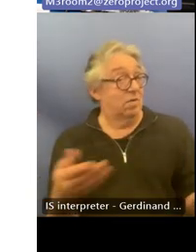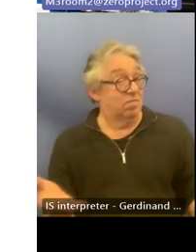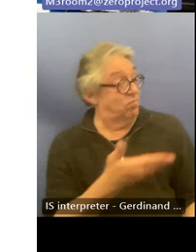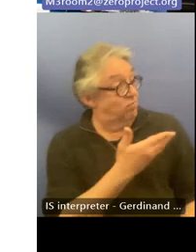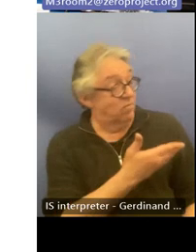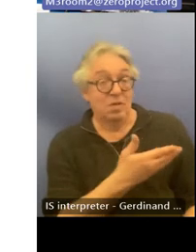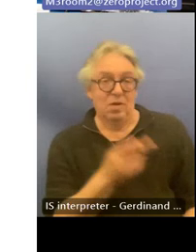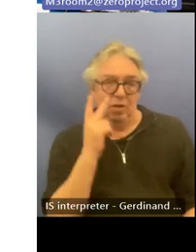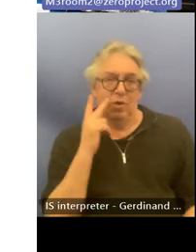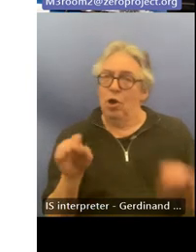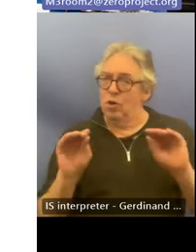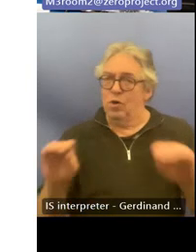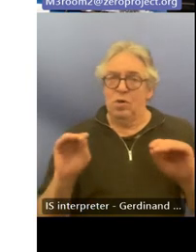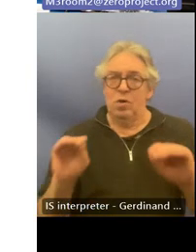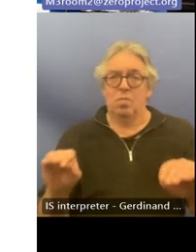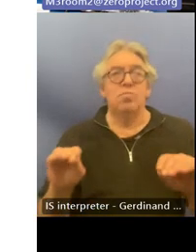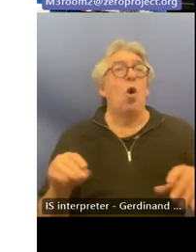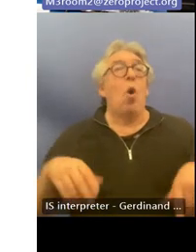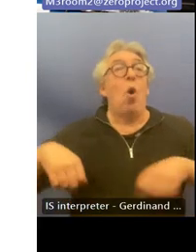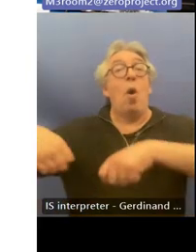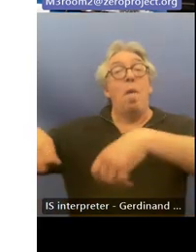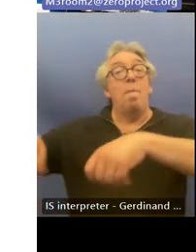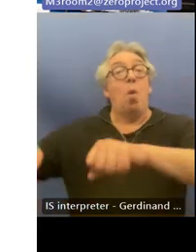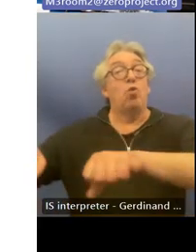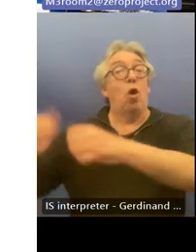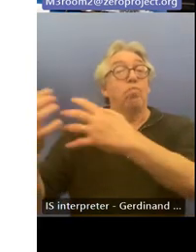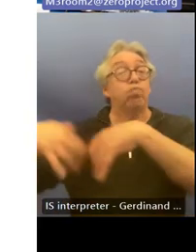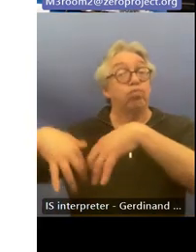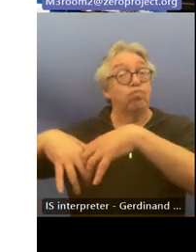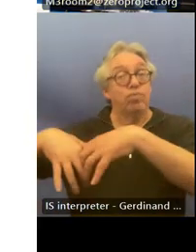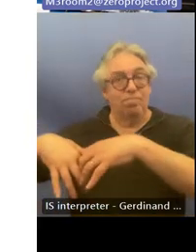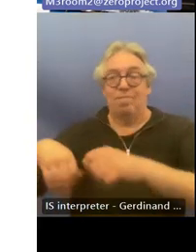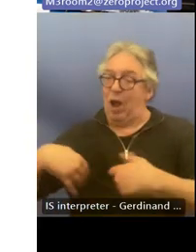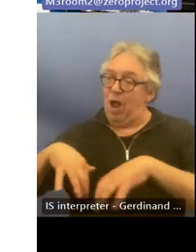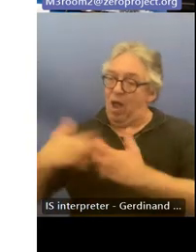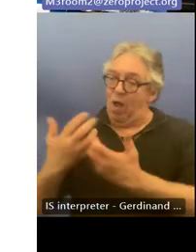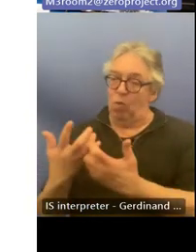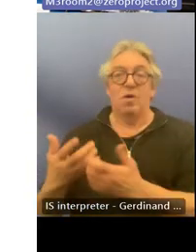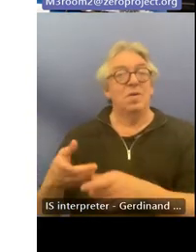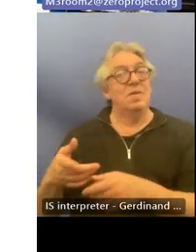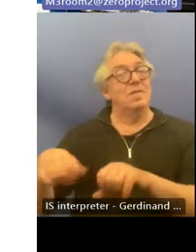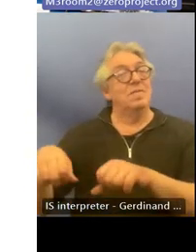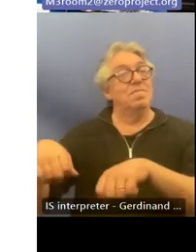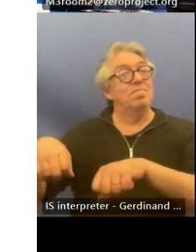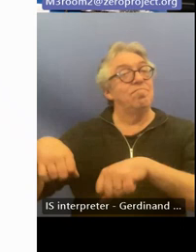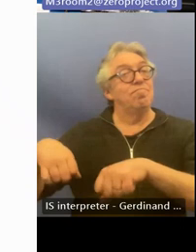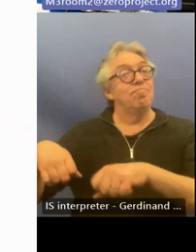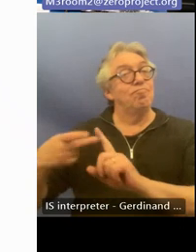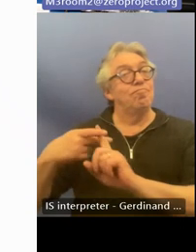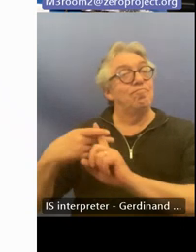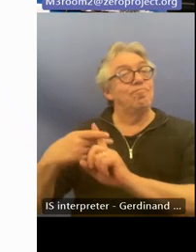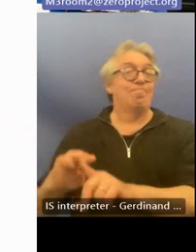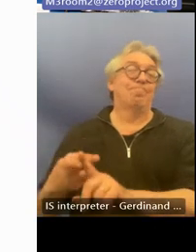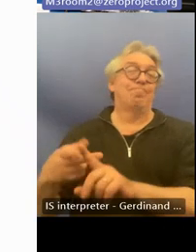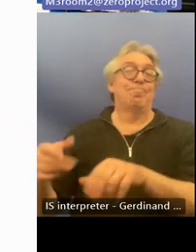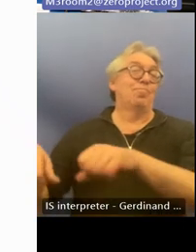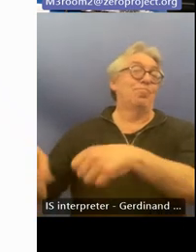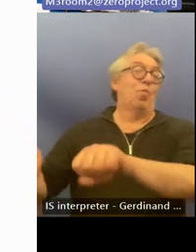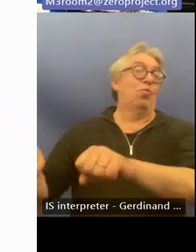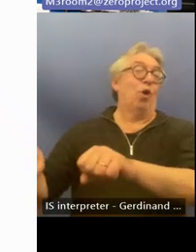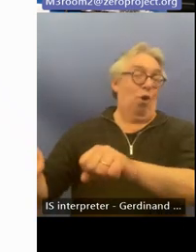sewing lesson and motor repair. That's the pictures only. Thank you. So please go to the next slide, please. This is